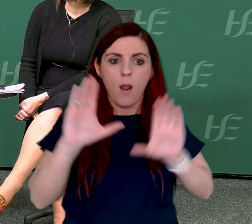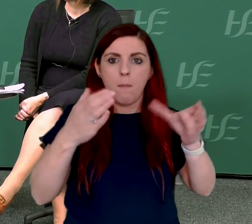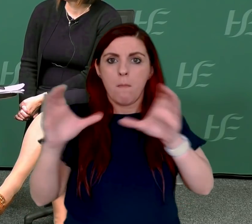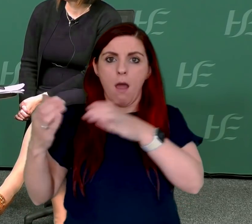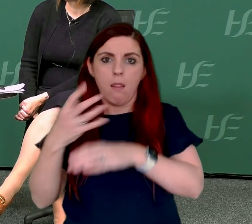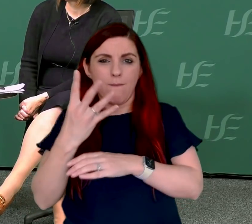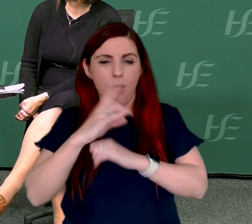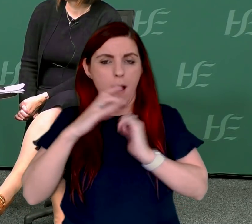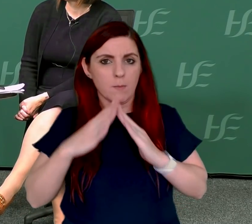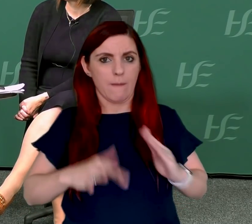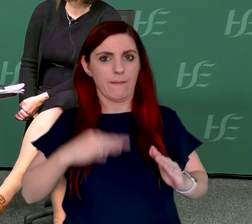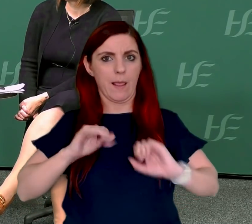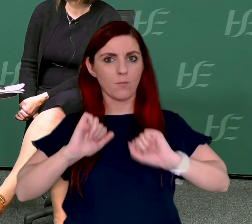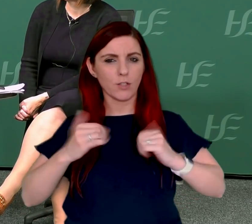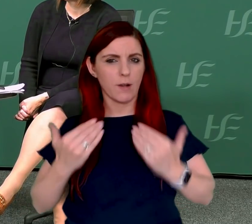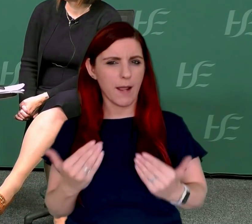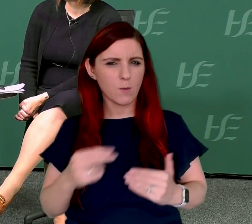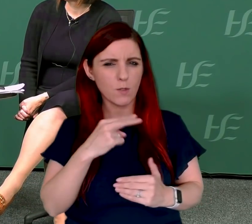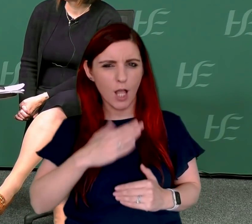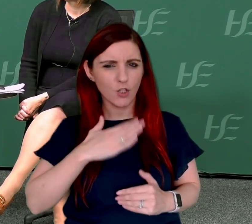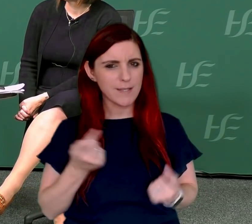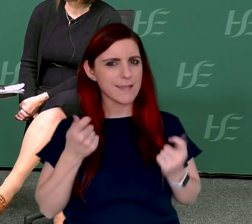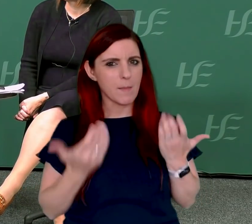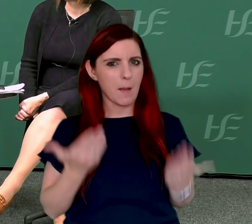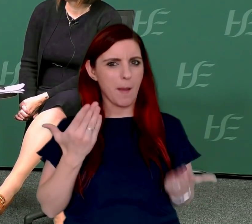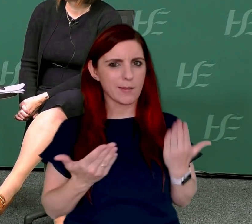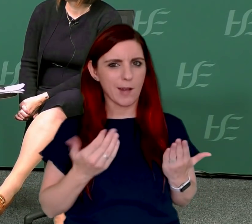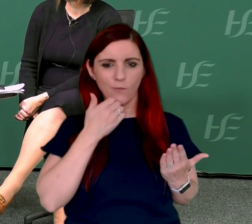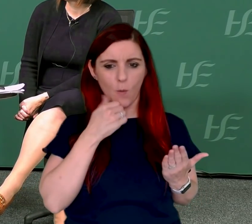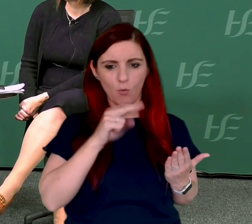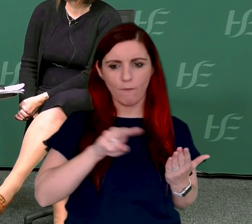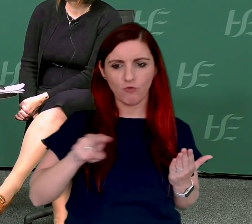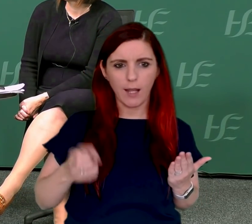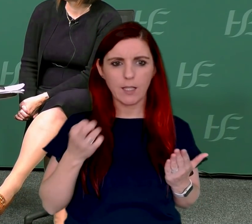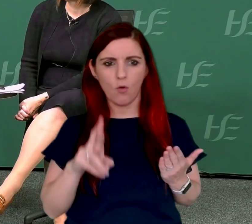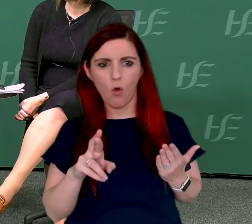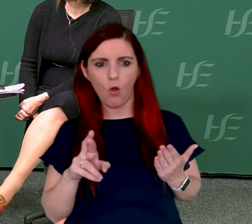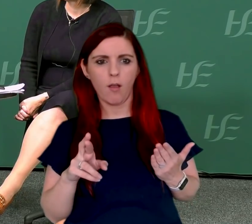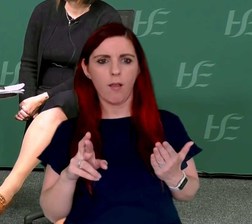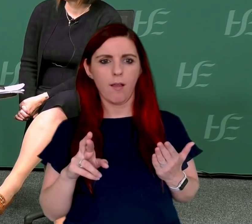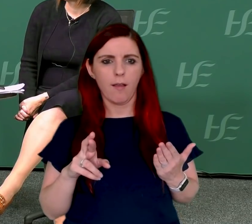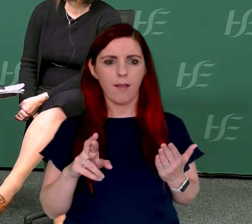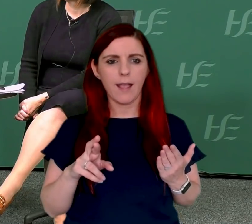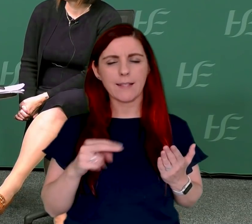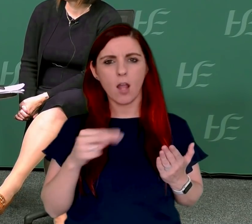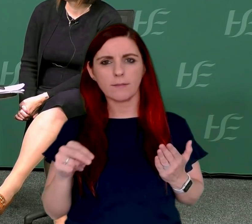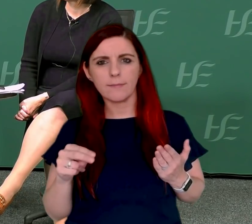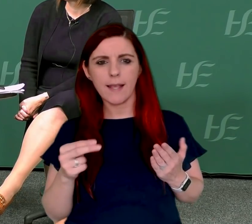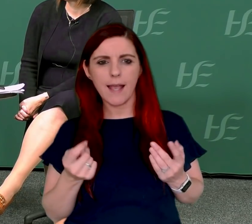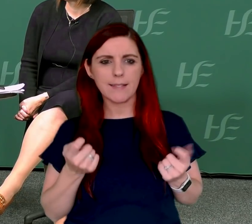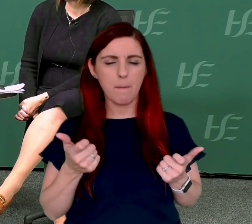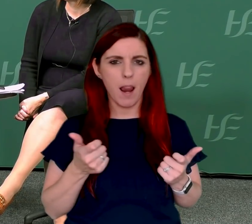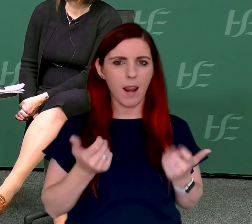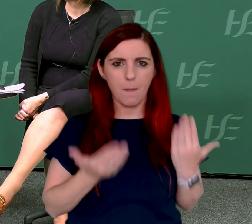strain. So it's not just a simple comparison of trolley numbers, and I'm not certain you're making it, but it's not a simple comparison of the